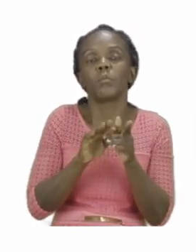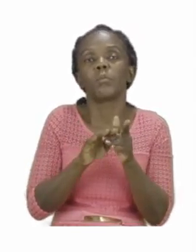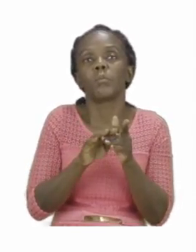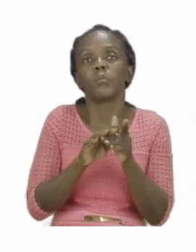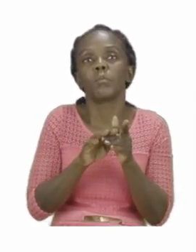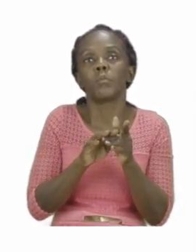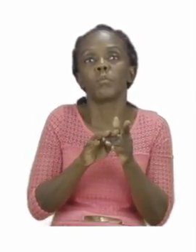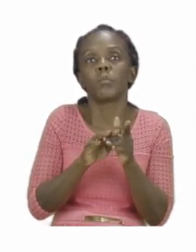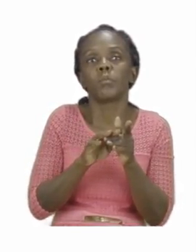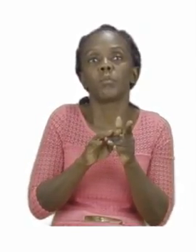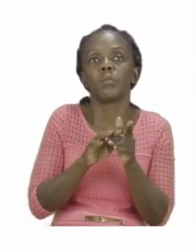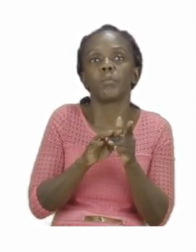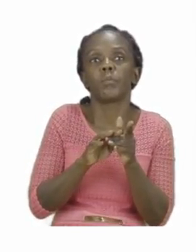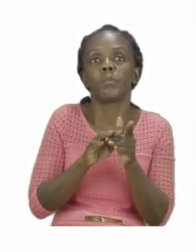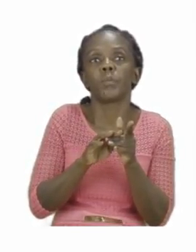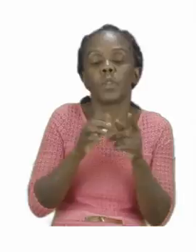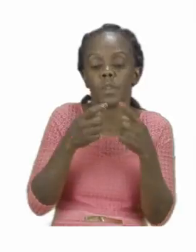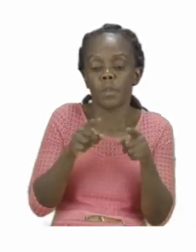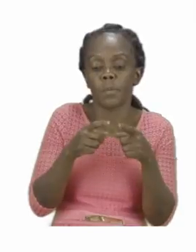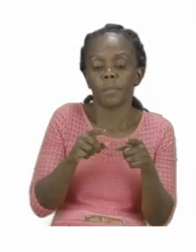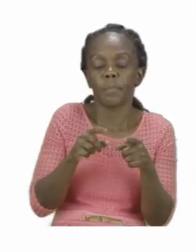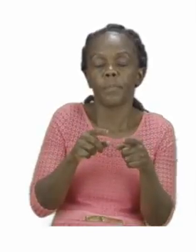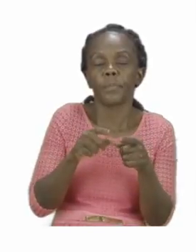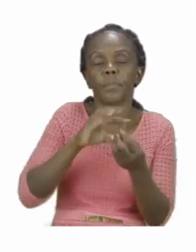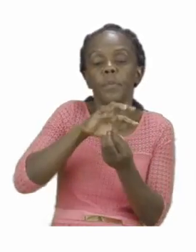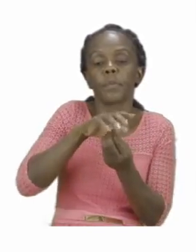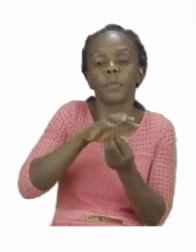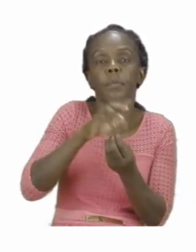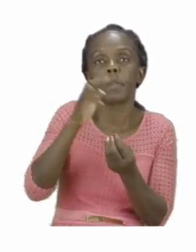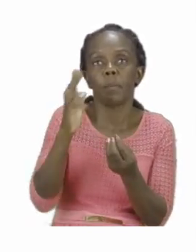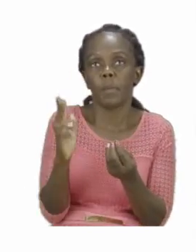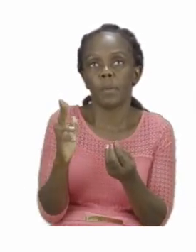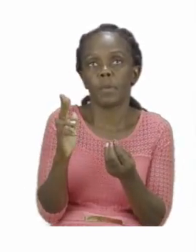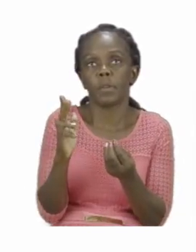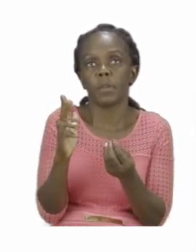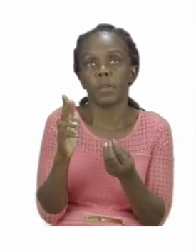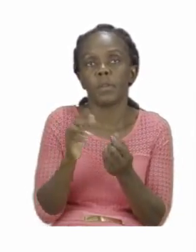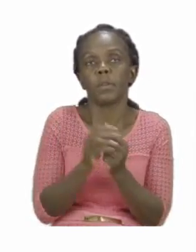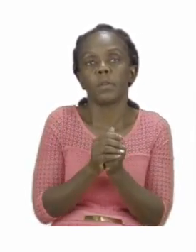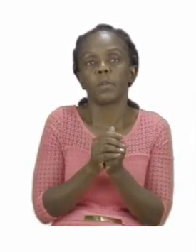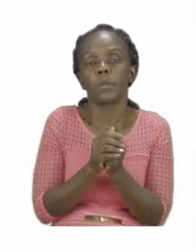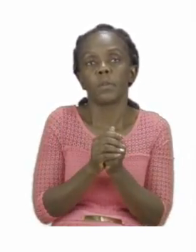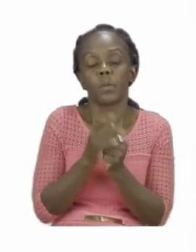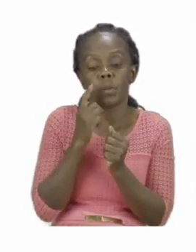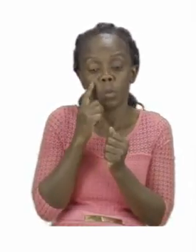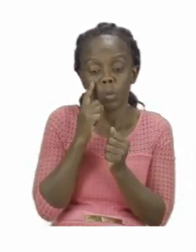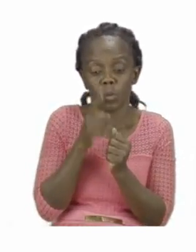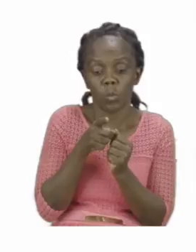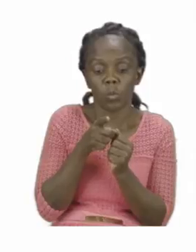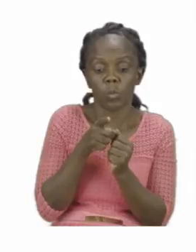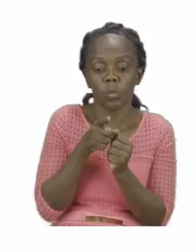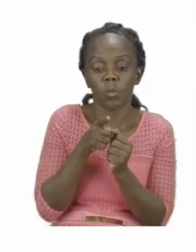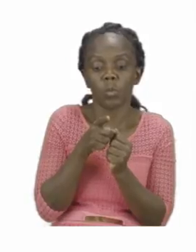you to look at the actions and I want you to say what each family member is